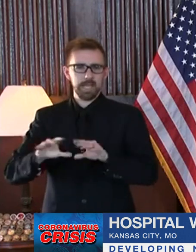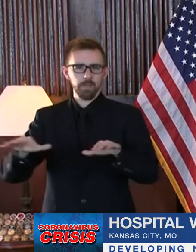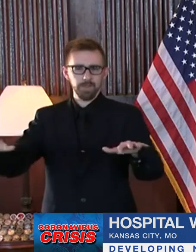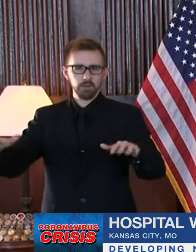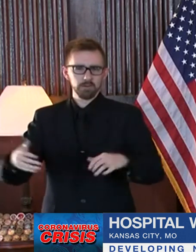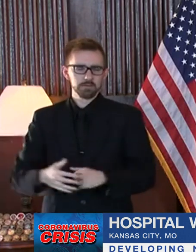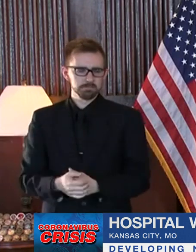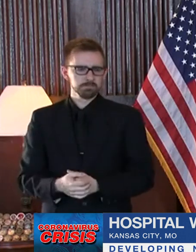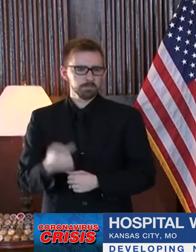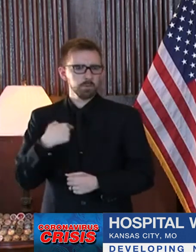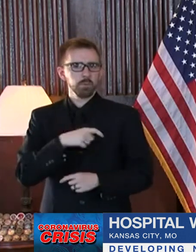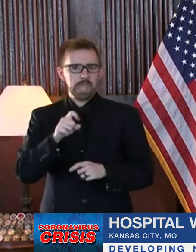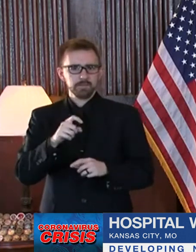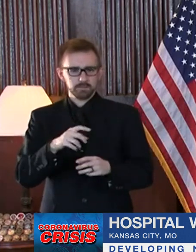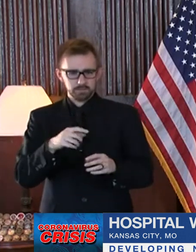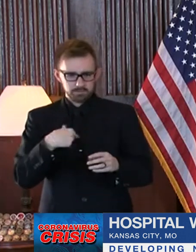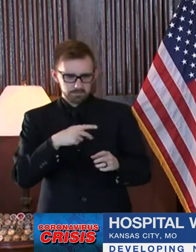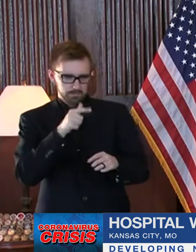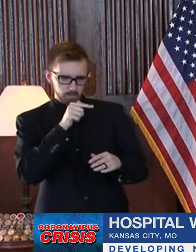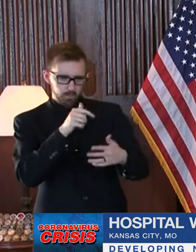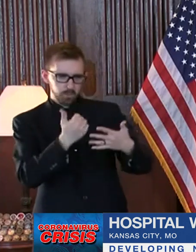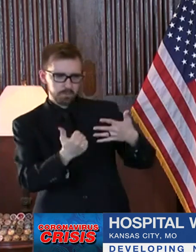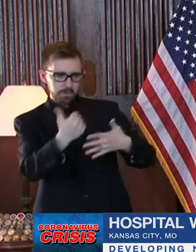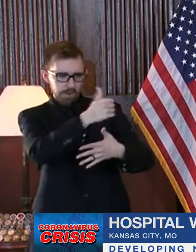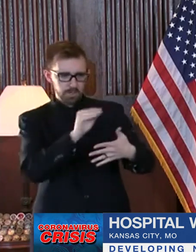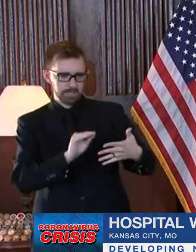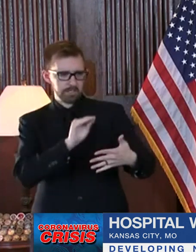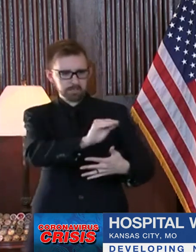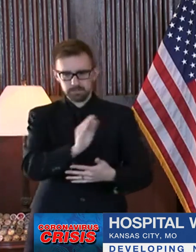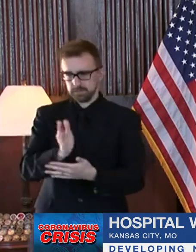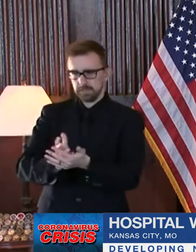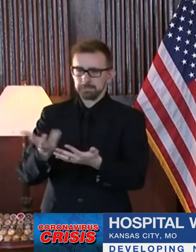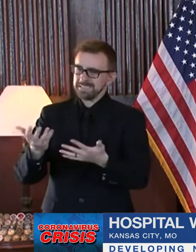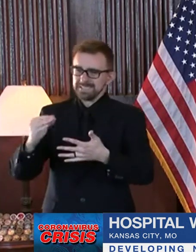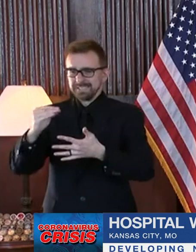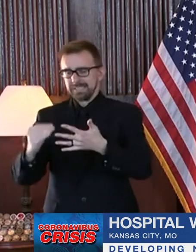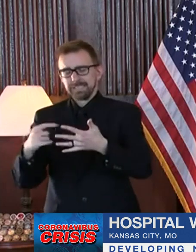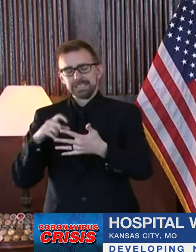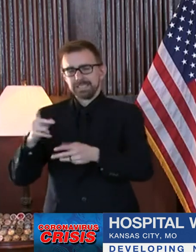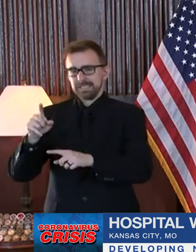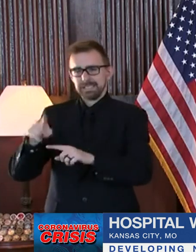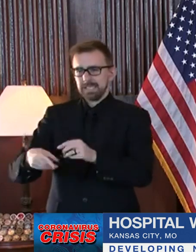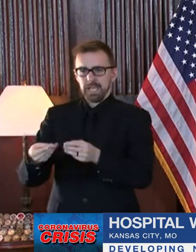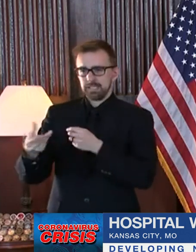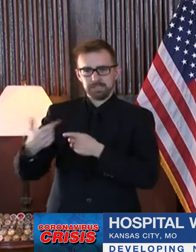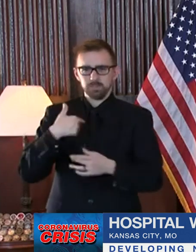there, and we have to allocate which ones we think are a priority for our state.